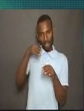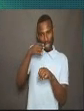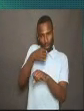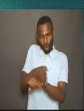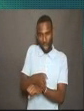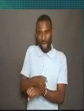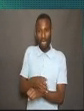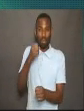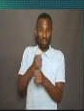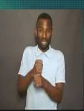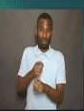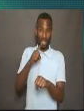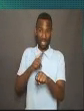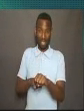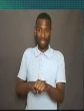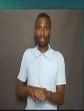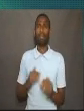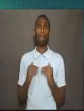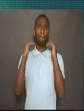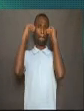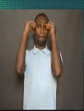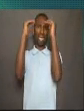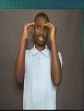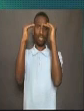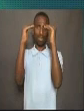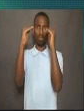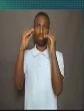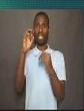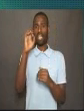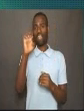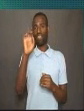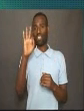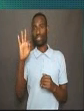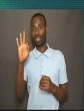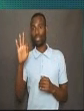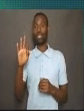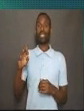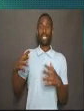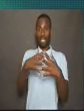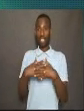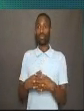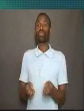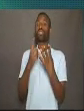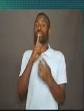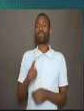Once resolved, the maximum efficiency of the diesel engine is